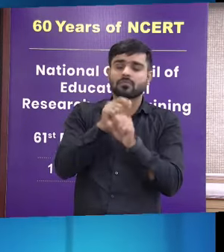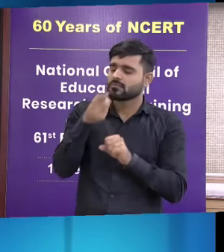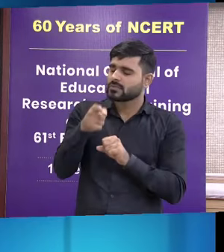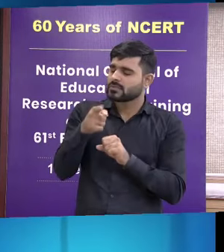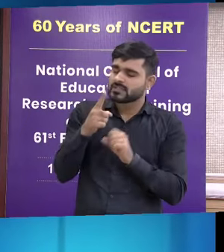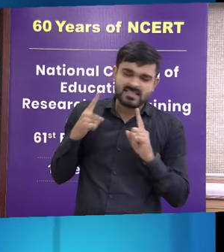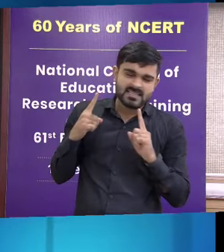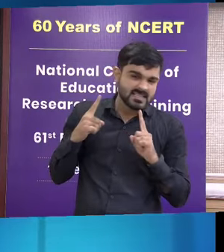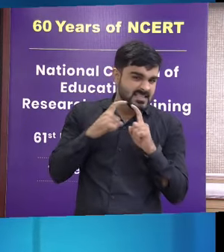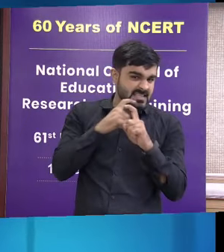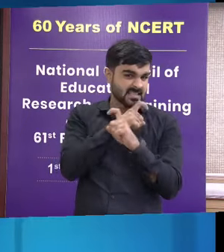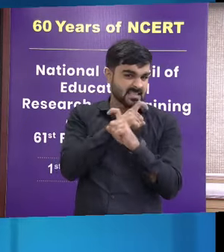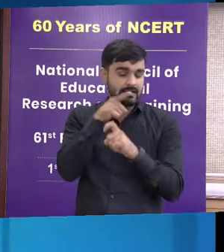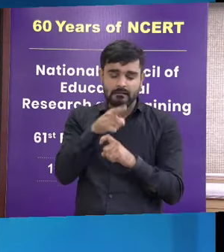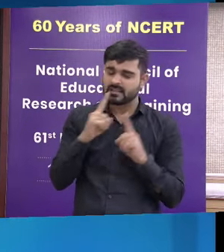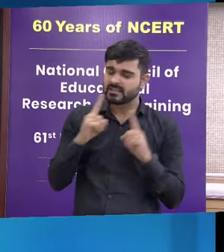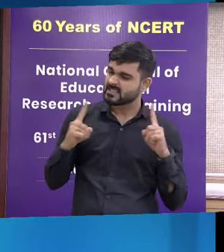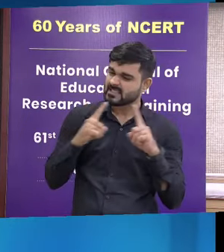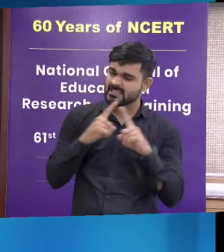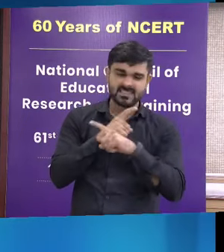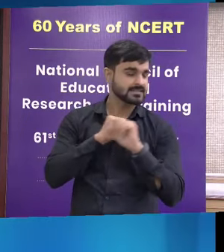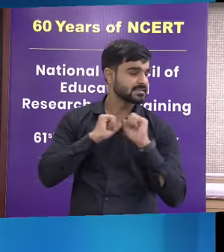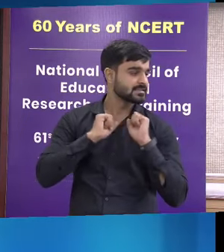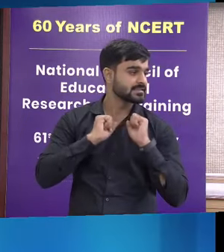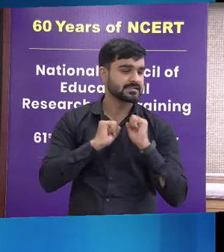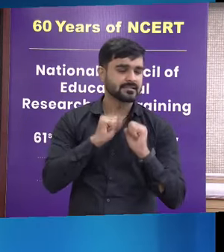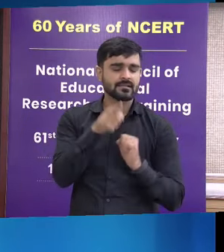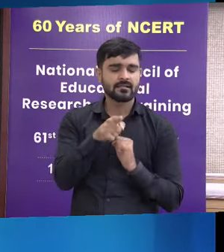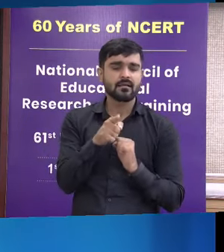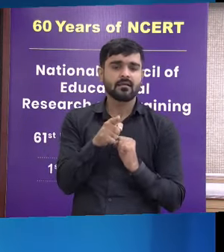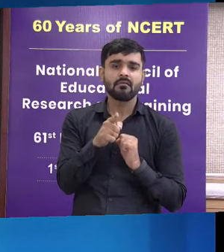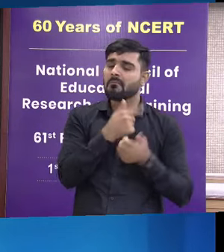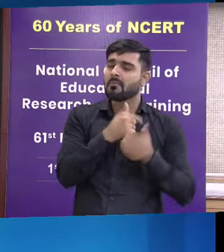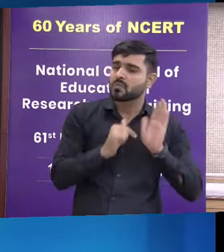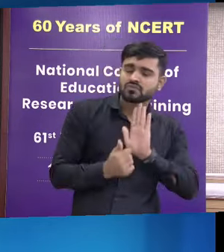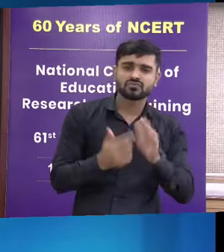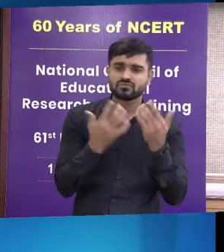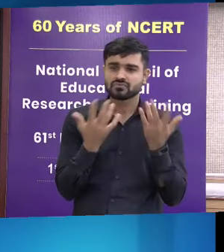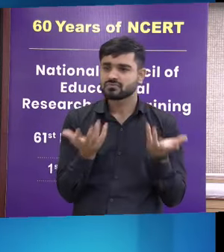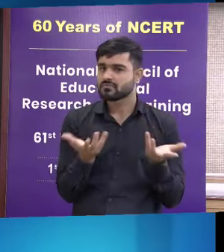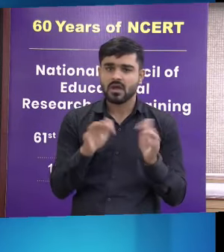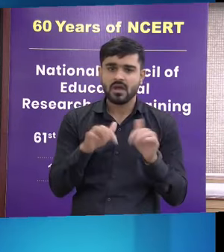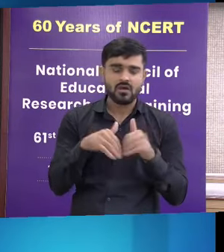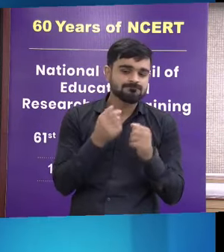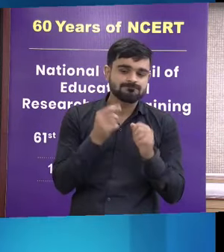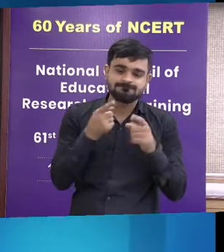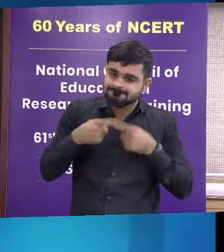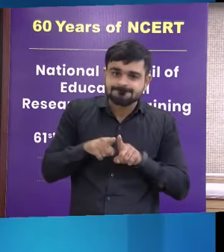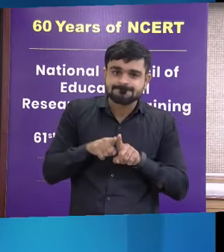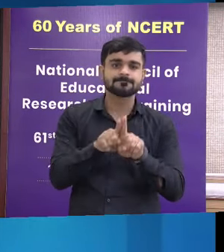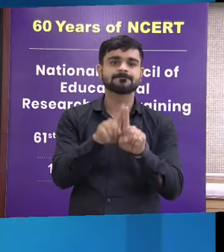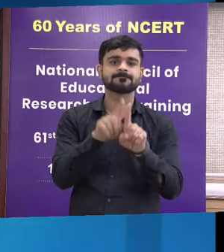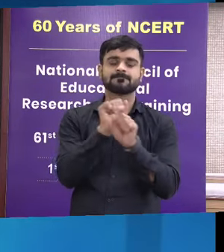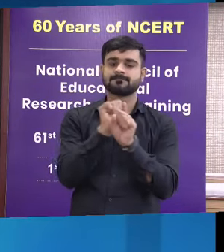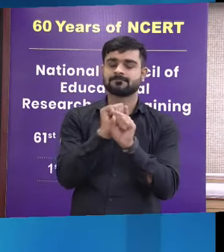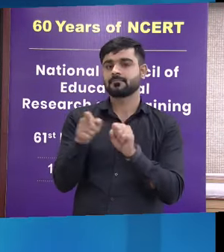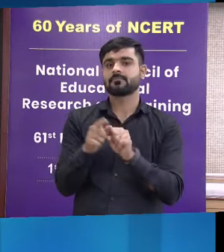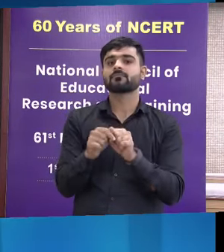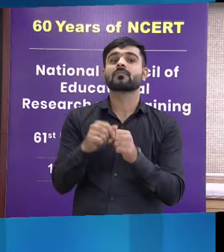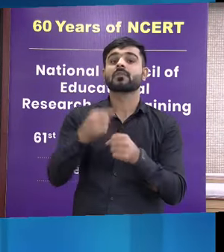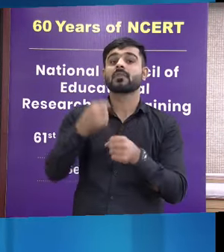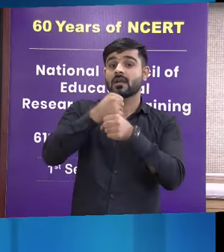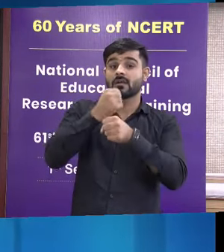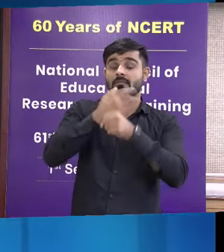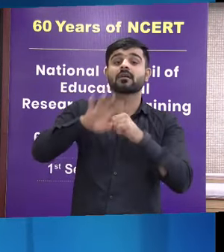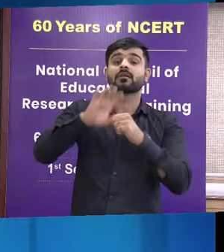critical, this is very critical. It is presently working towards development of national